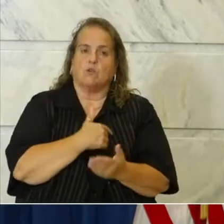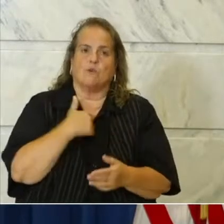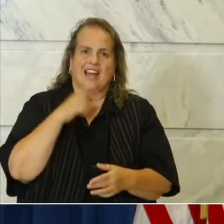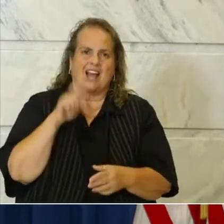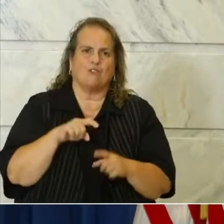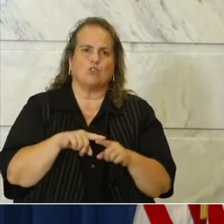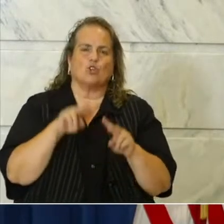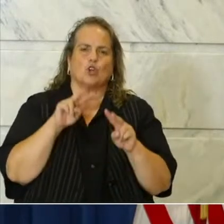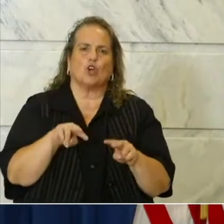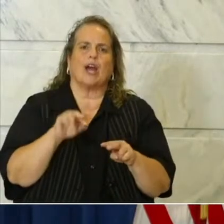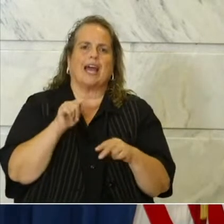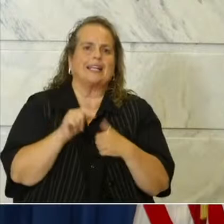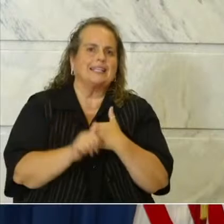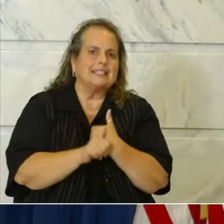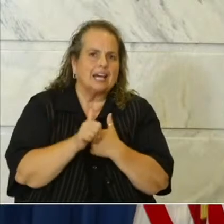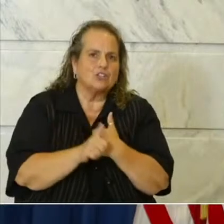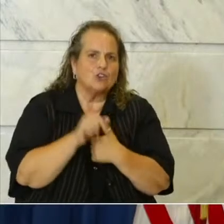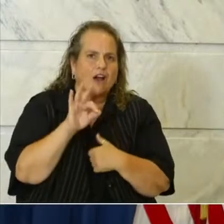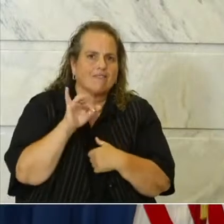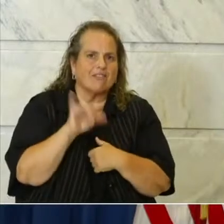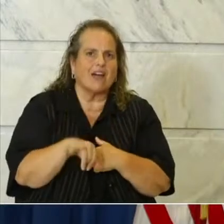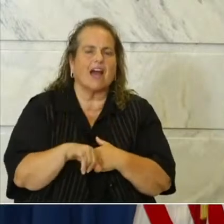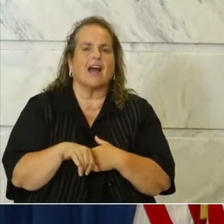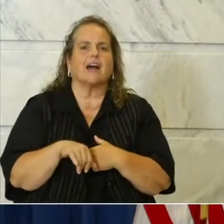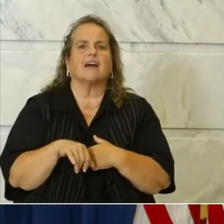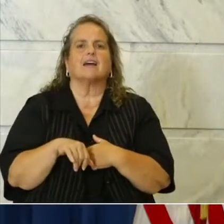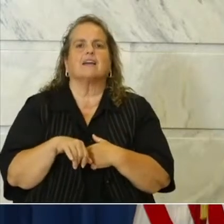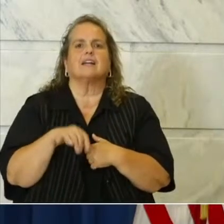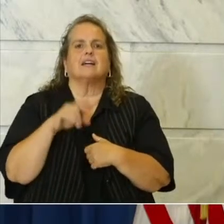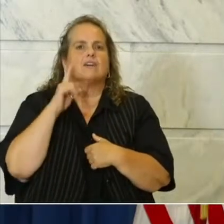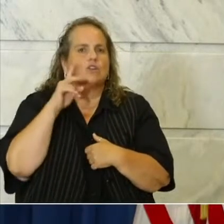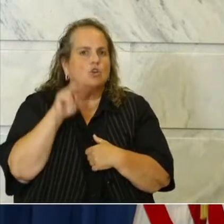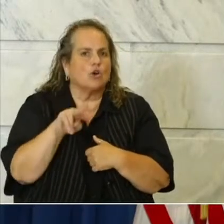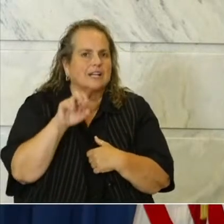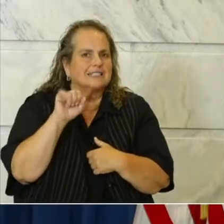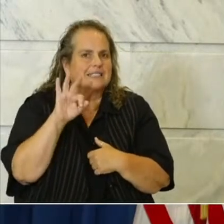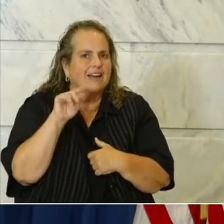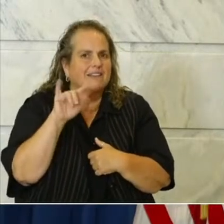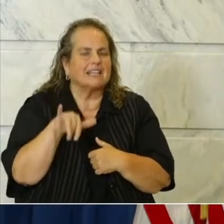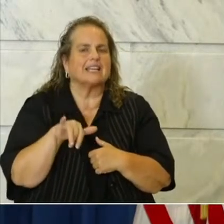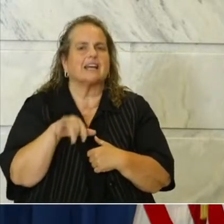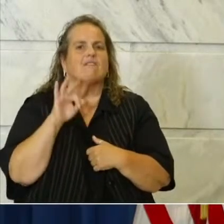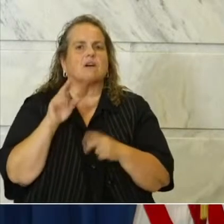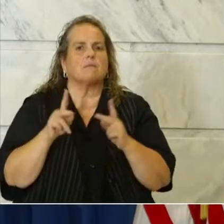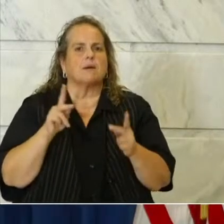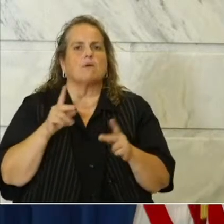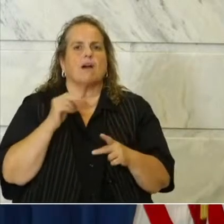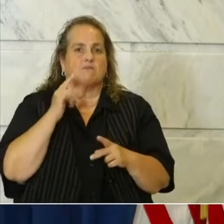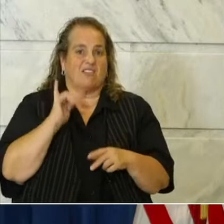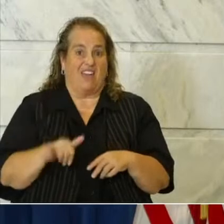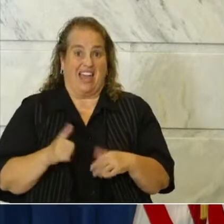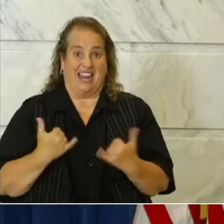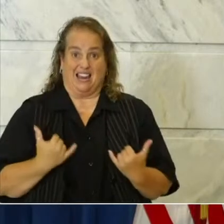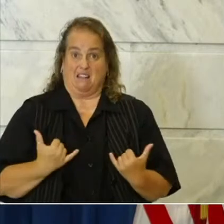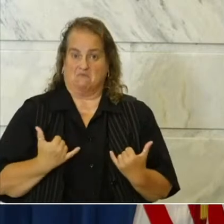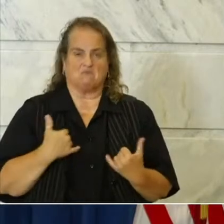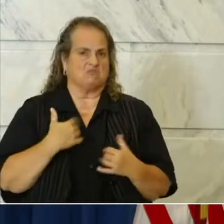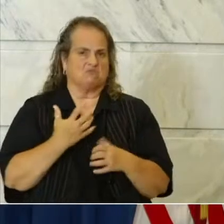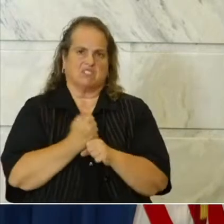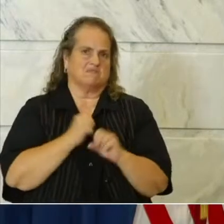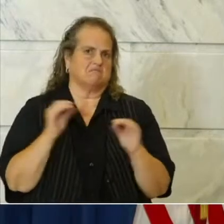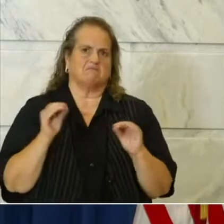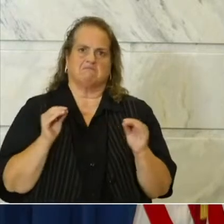to look at the danger that's out there for life and safety of folks, but at the moment, we have not